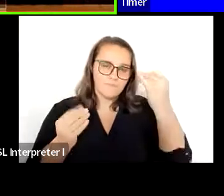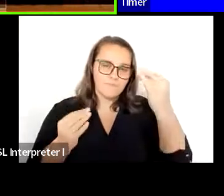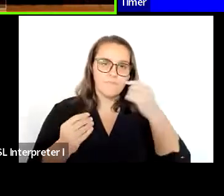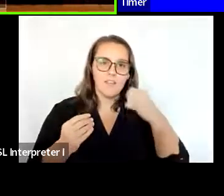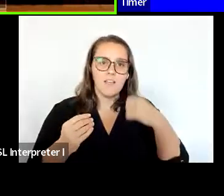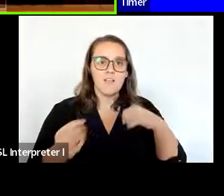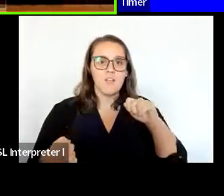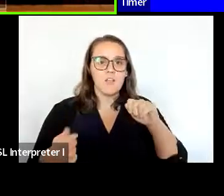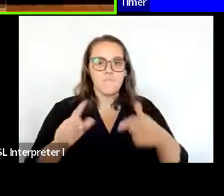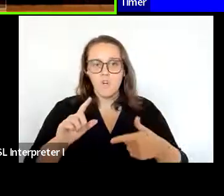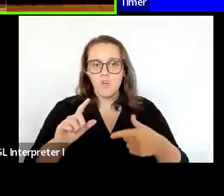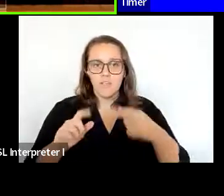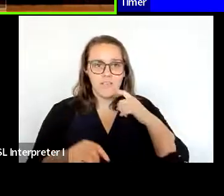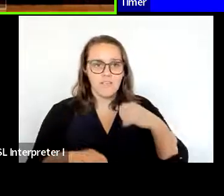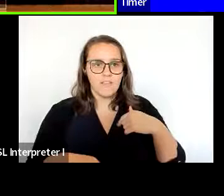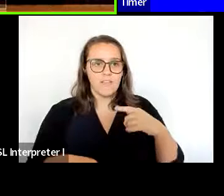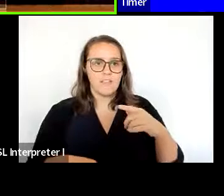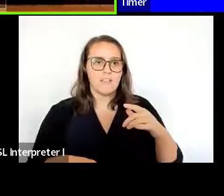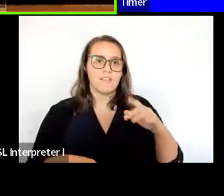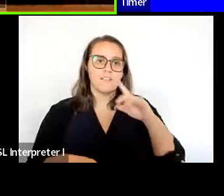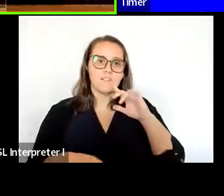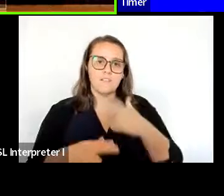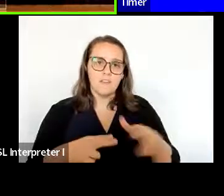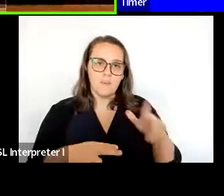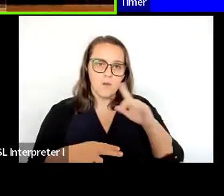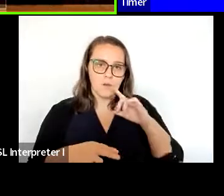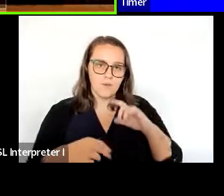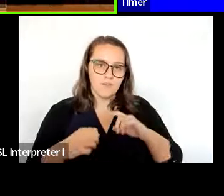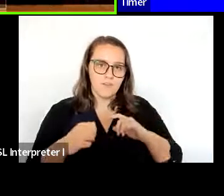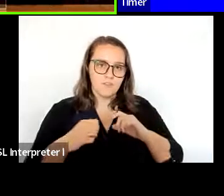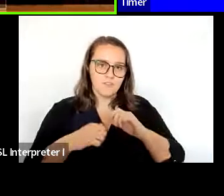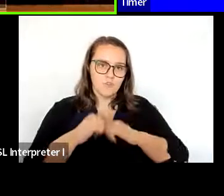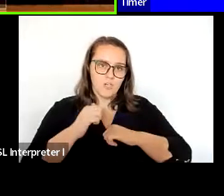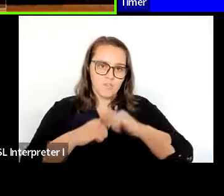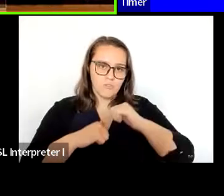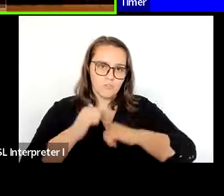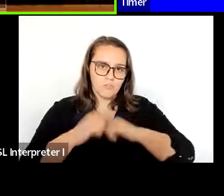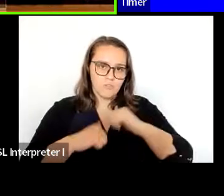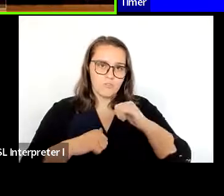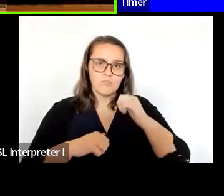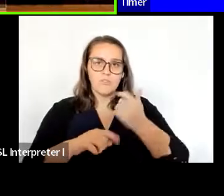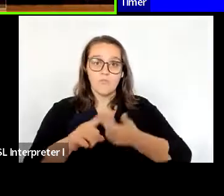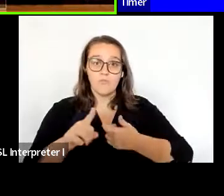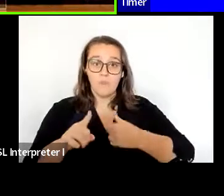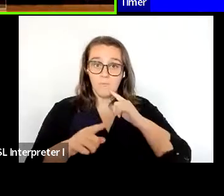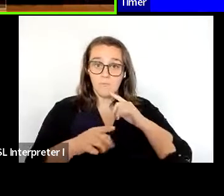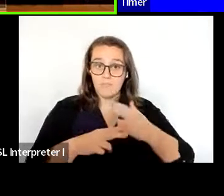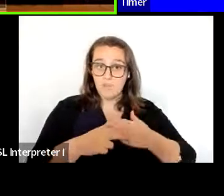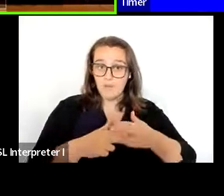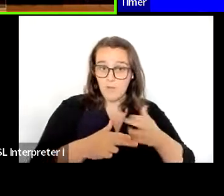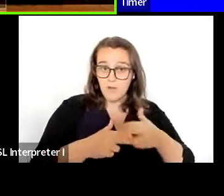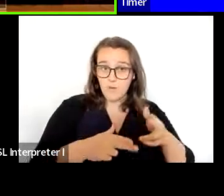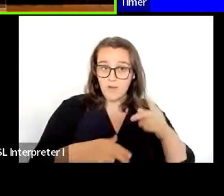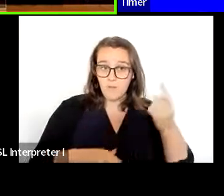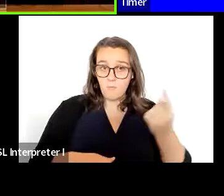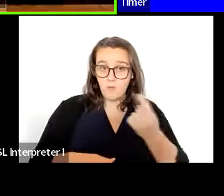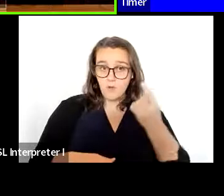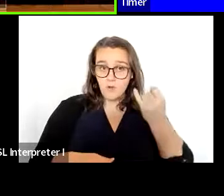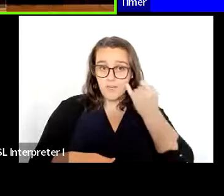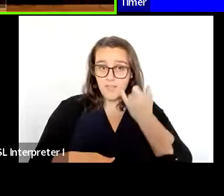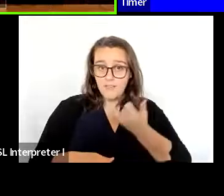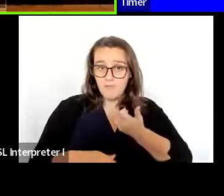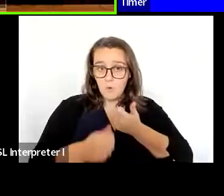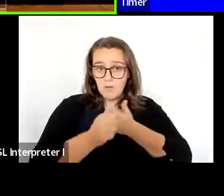infrastructure, then have an annual report to the council on previous year's conversions starting in 2024. Is your intention that you help line that up with some of the